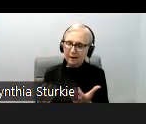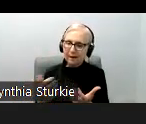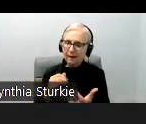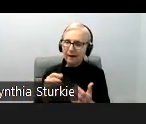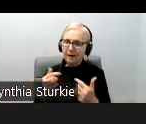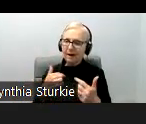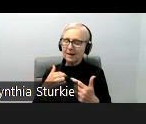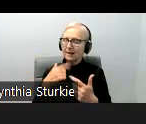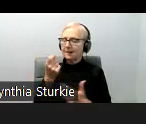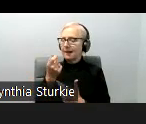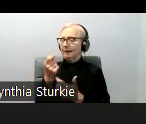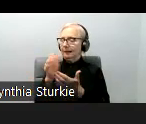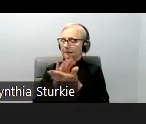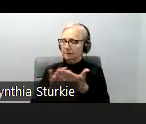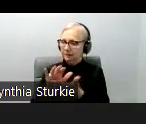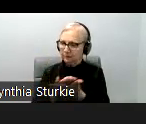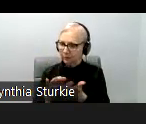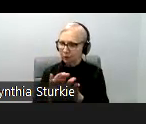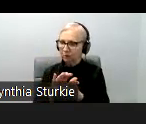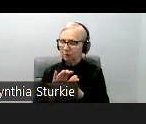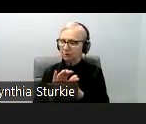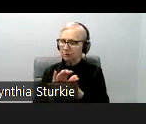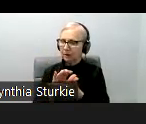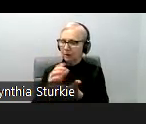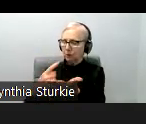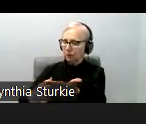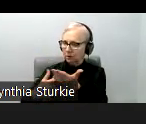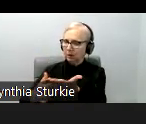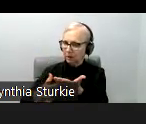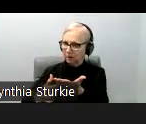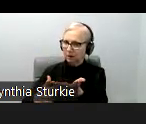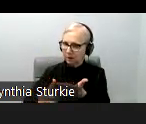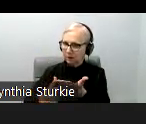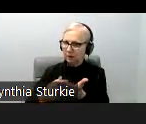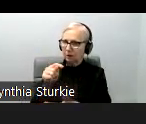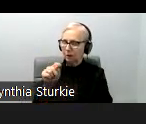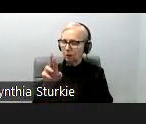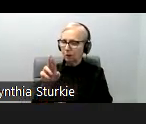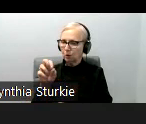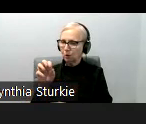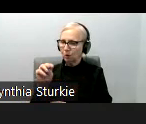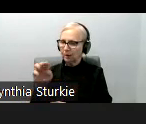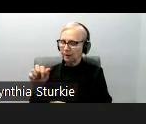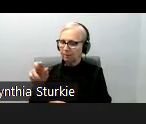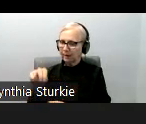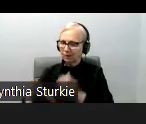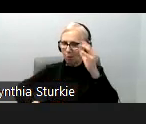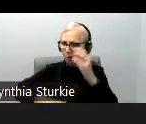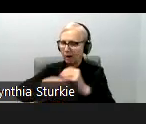It's a little bit confusing, you know, as we talk about the treatment agencies or the